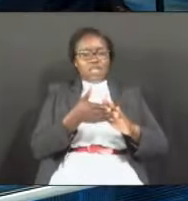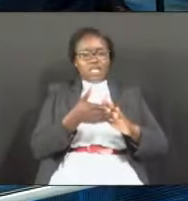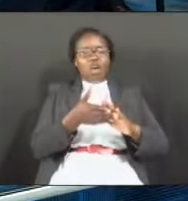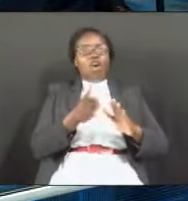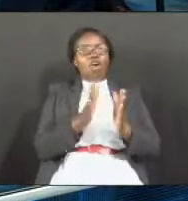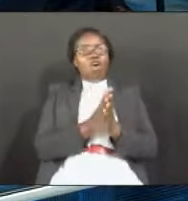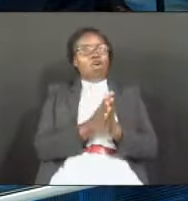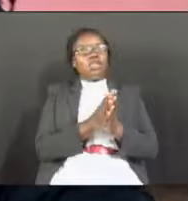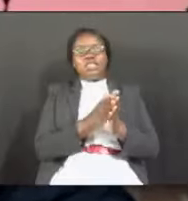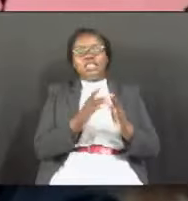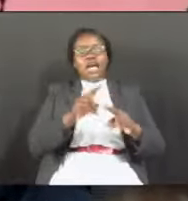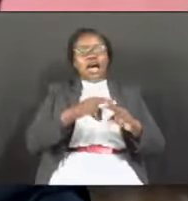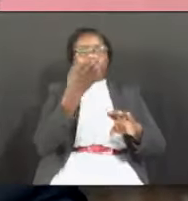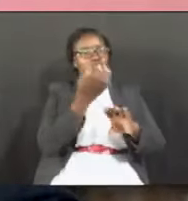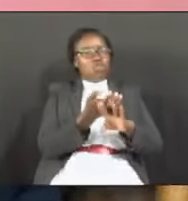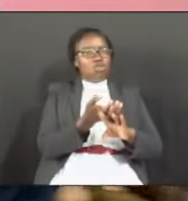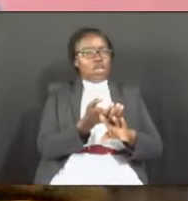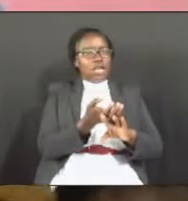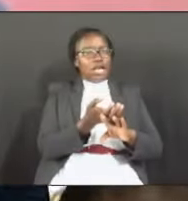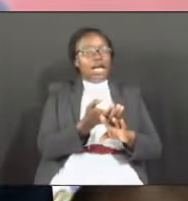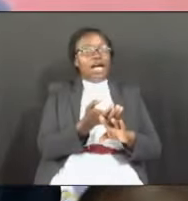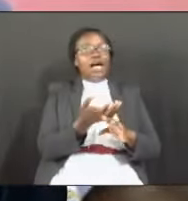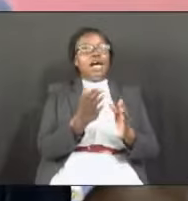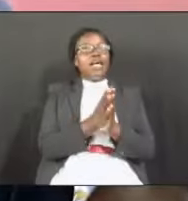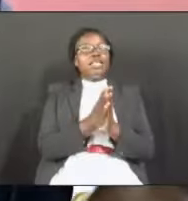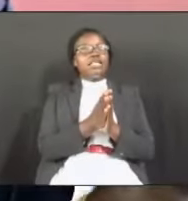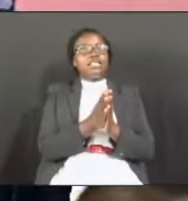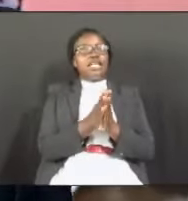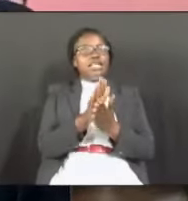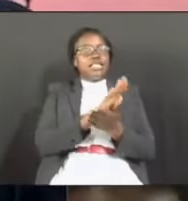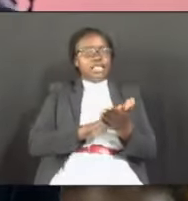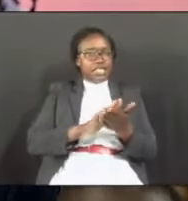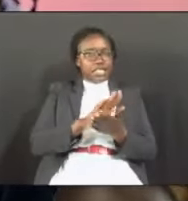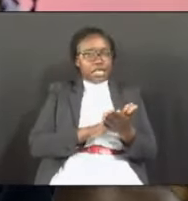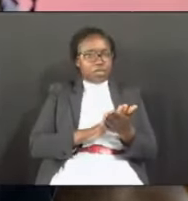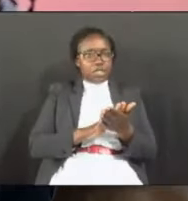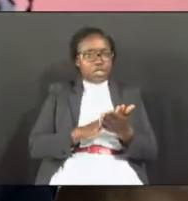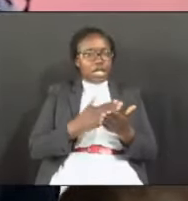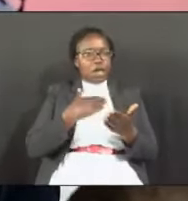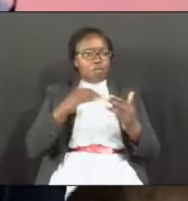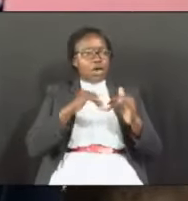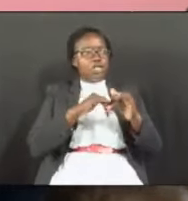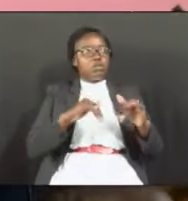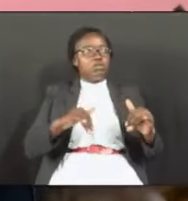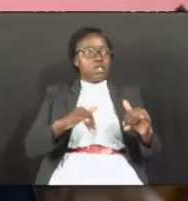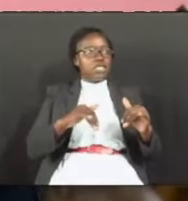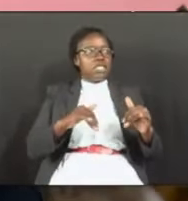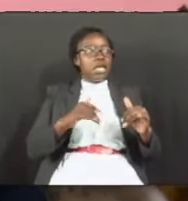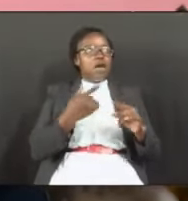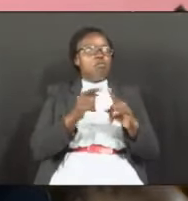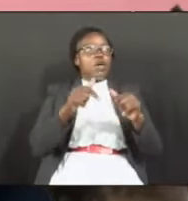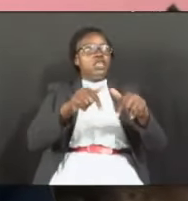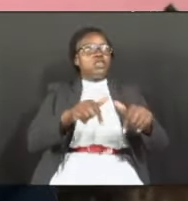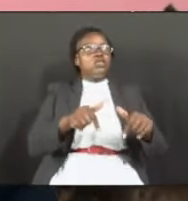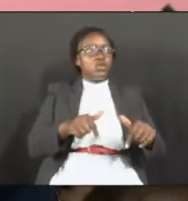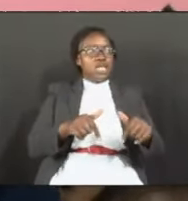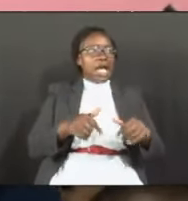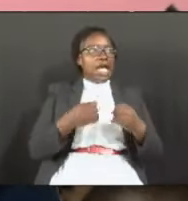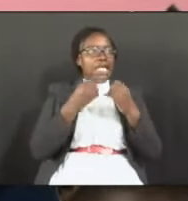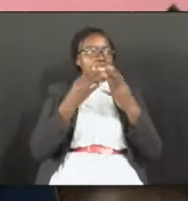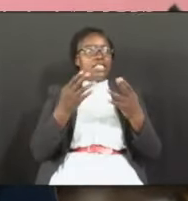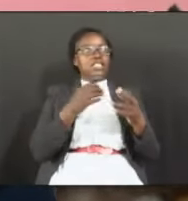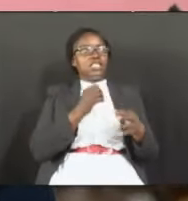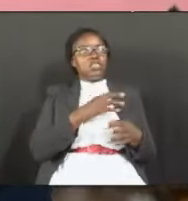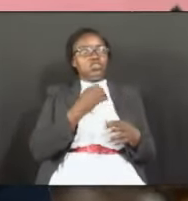feet on a rock and established my steps." That today we have nothing to fear